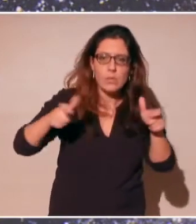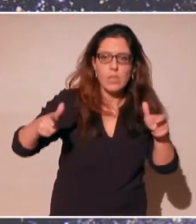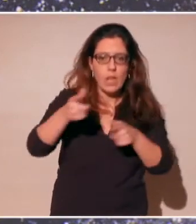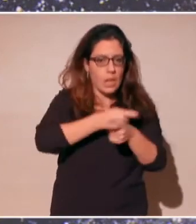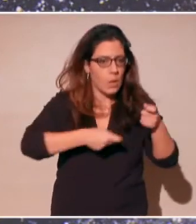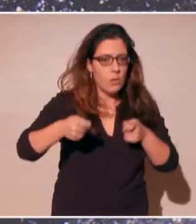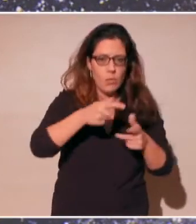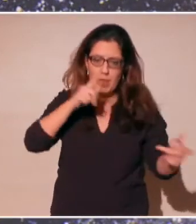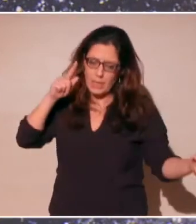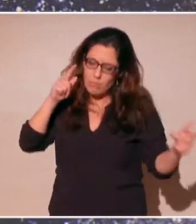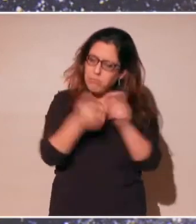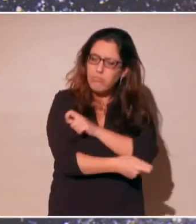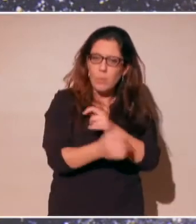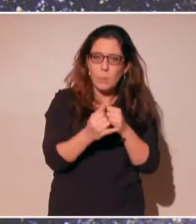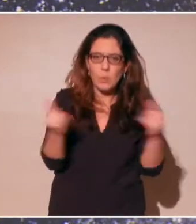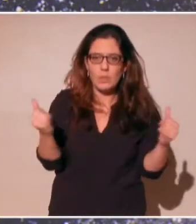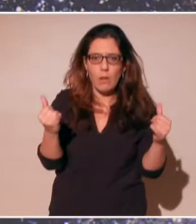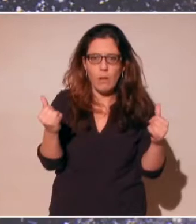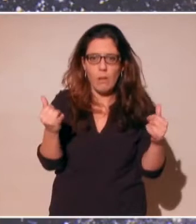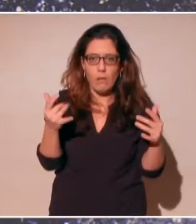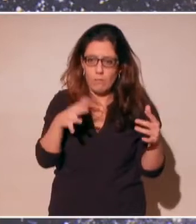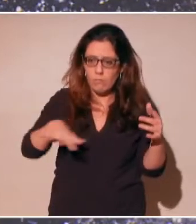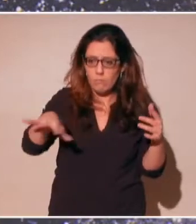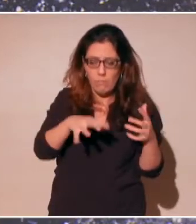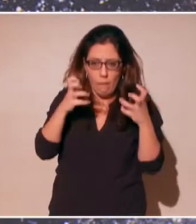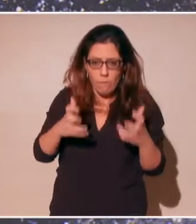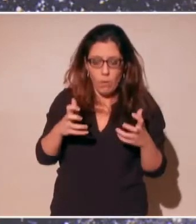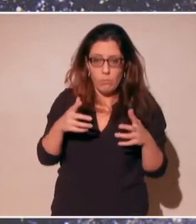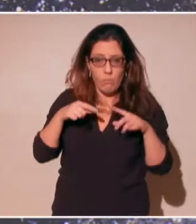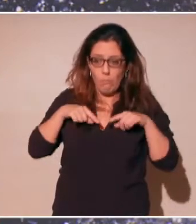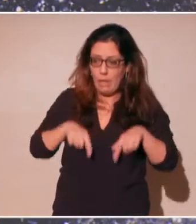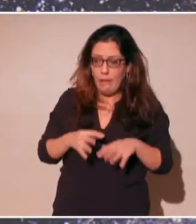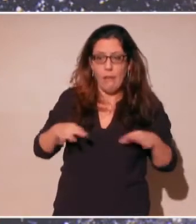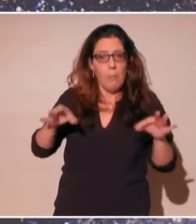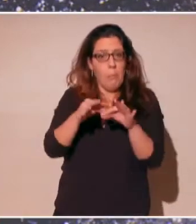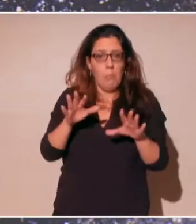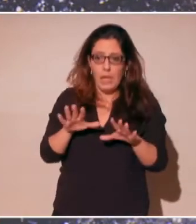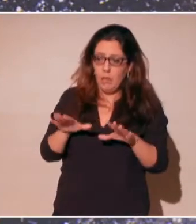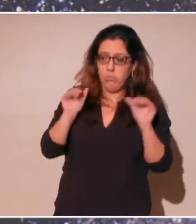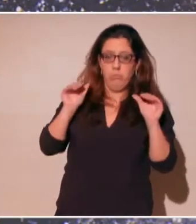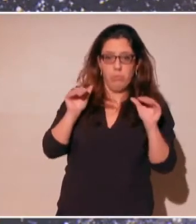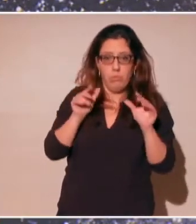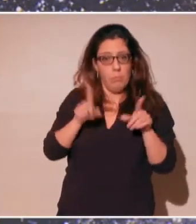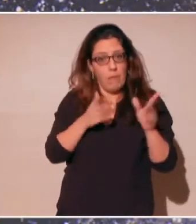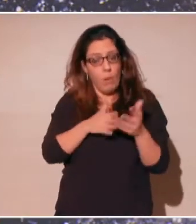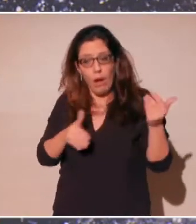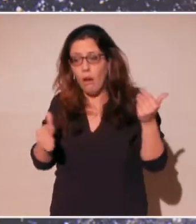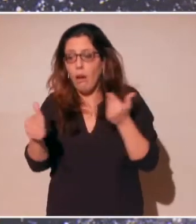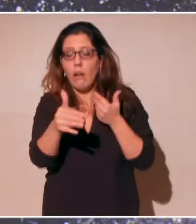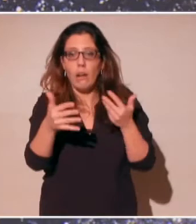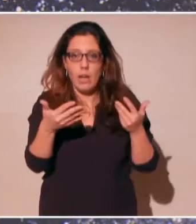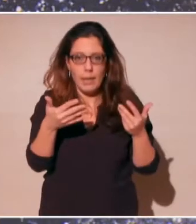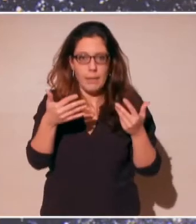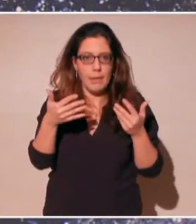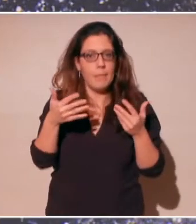and radical, deep changes taking place without countries or states, sometimes even